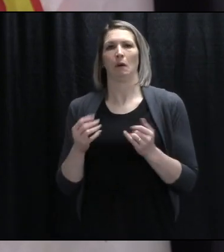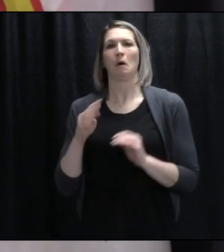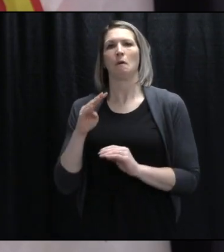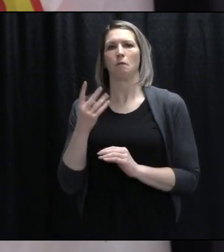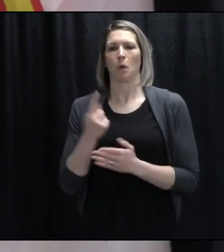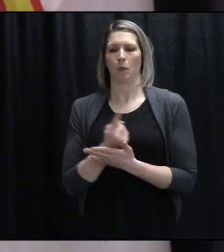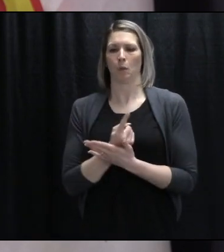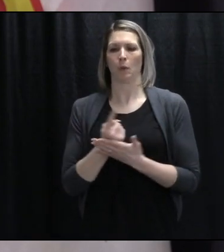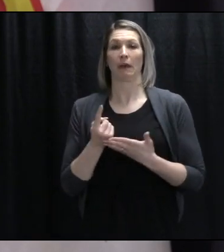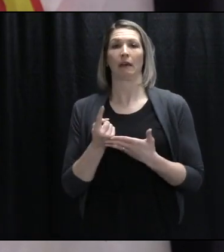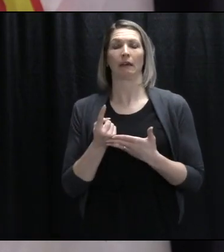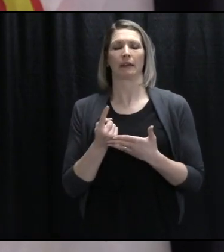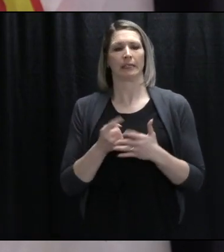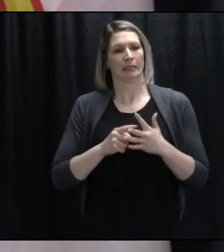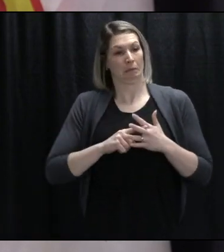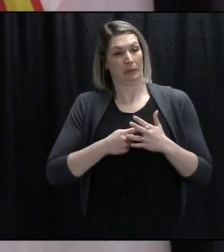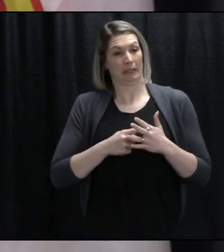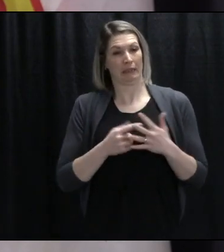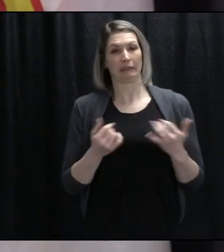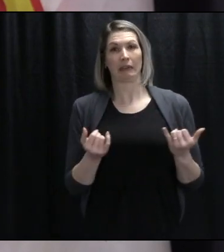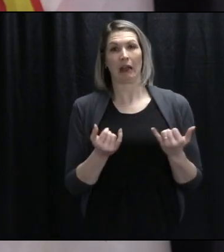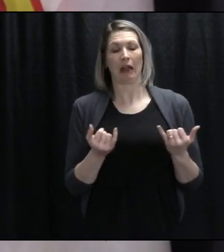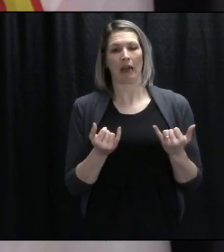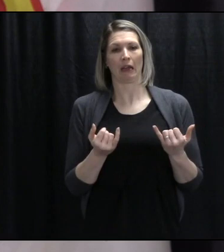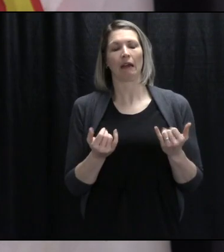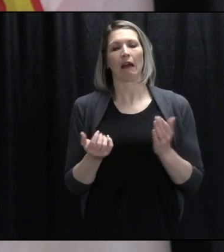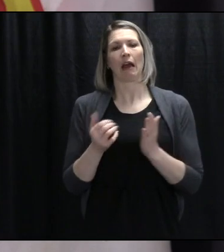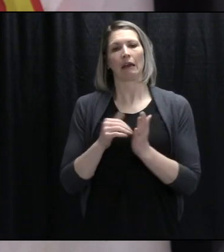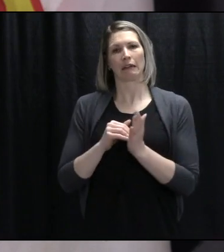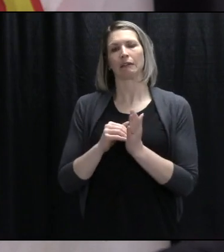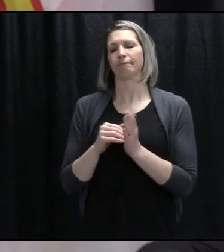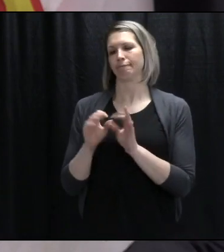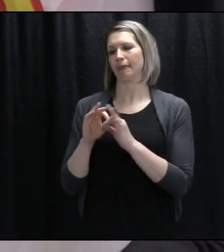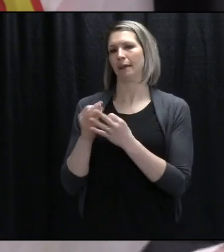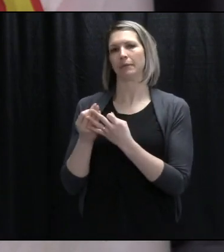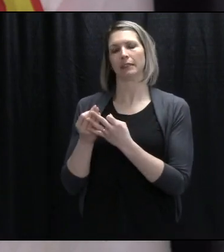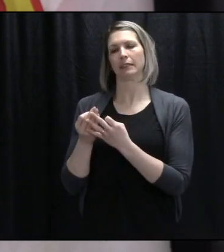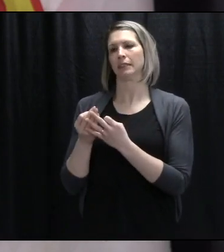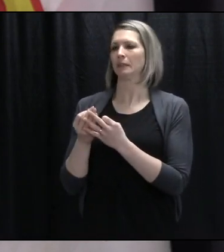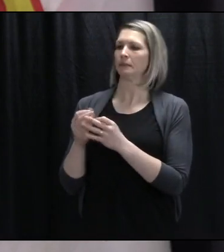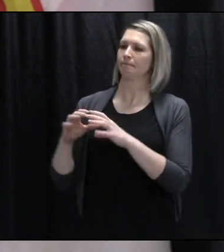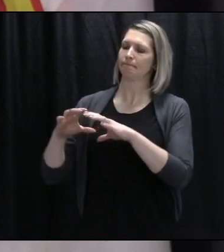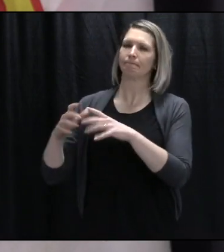news. Today we have another family mourning the loss of a loved one.